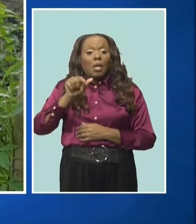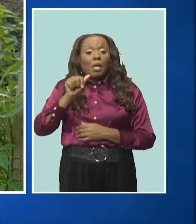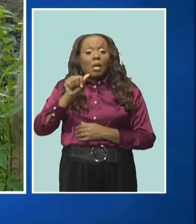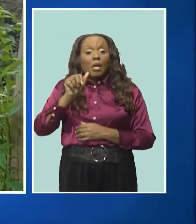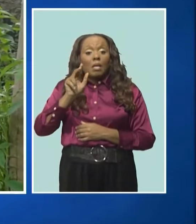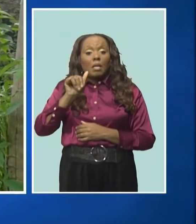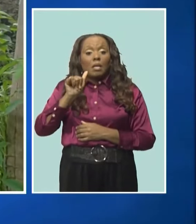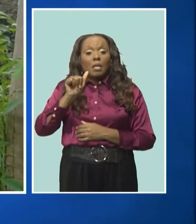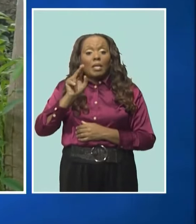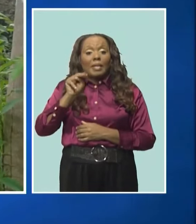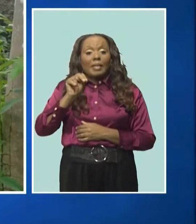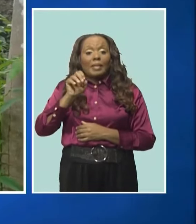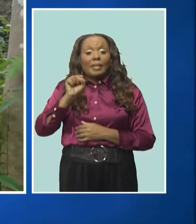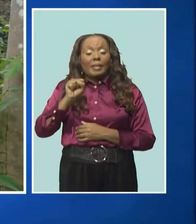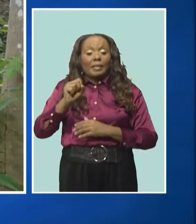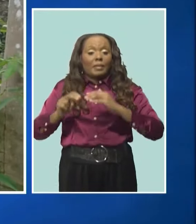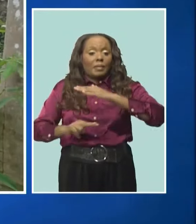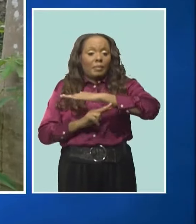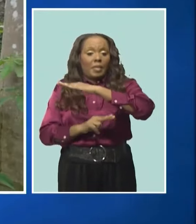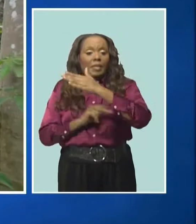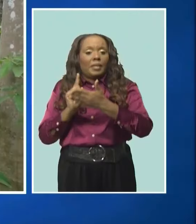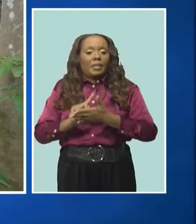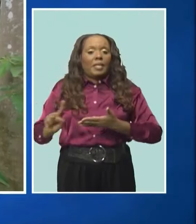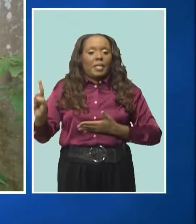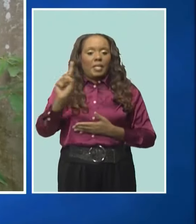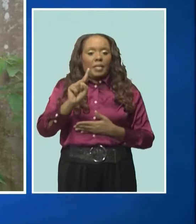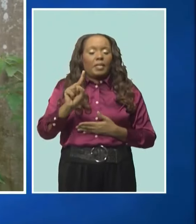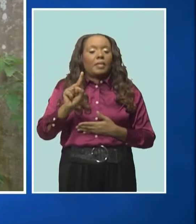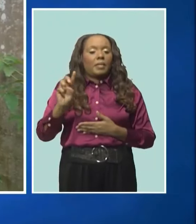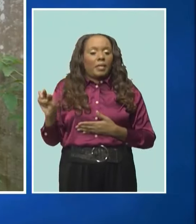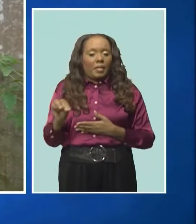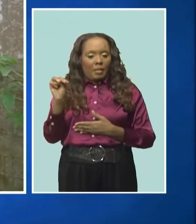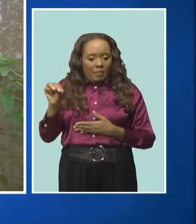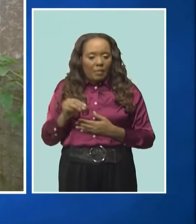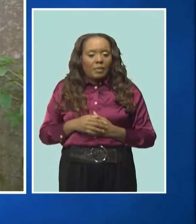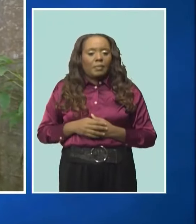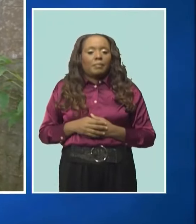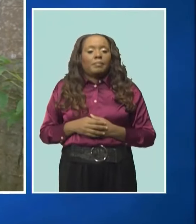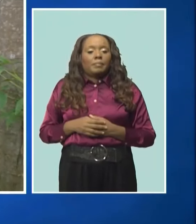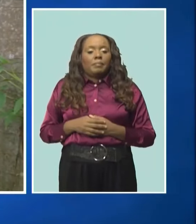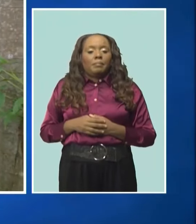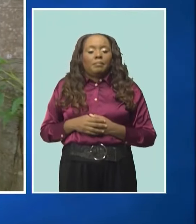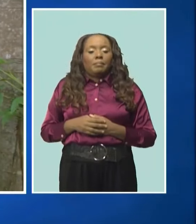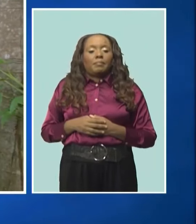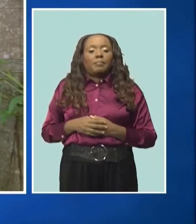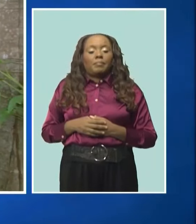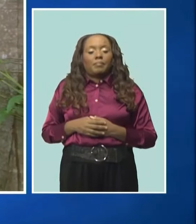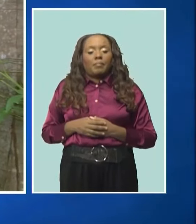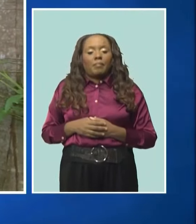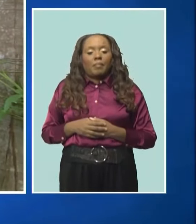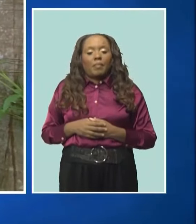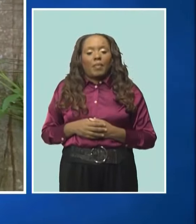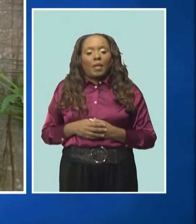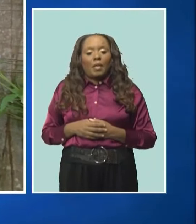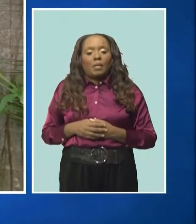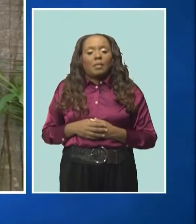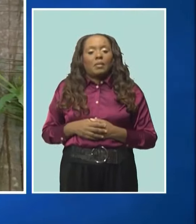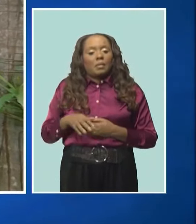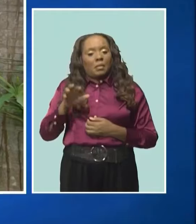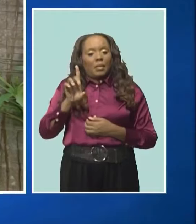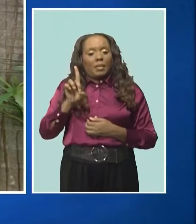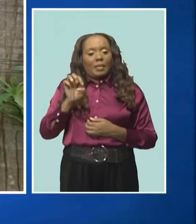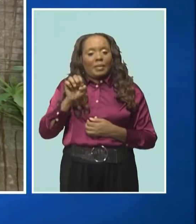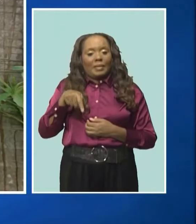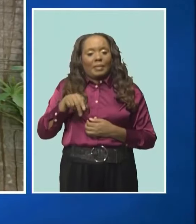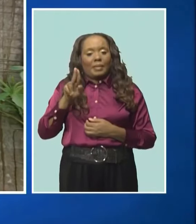the 24th under the Scotland District Road Rehabilitation Programme. That's the word from Deputy Chief Technical Officer of Projects in the